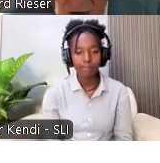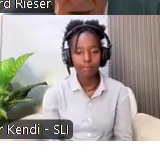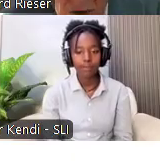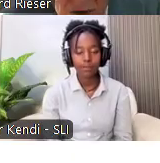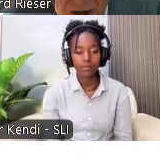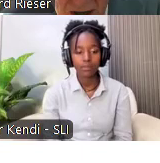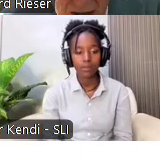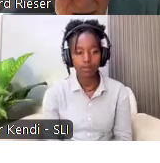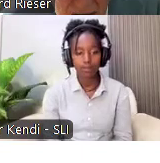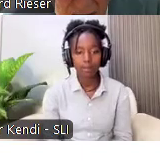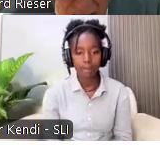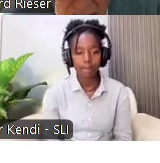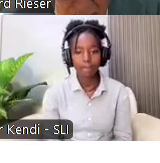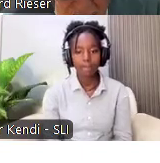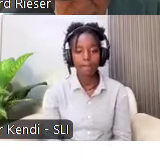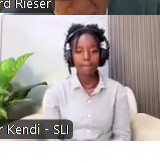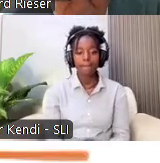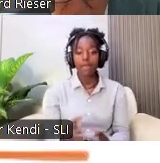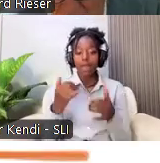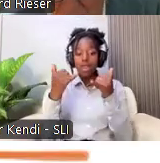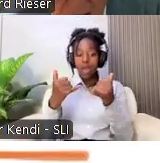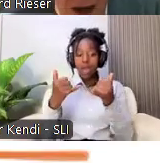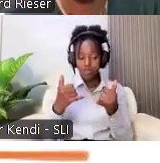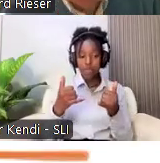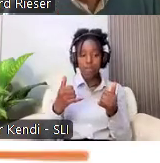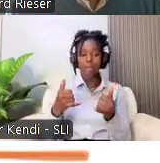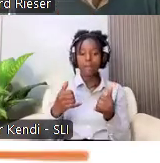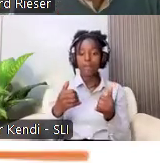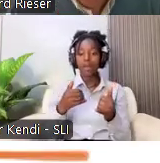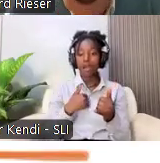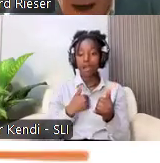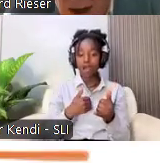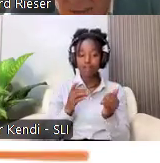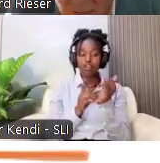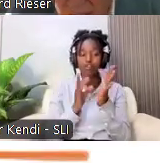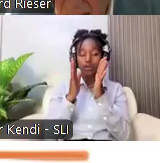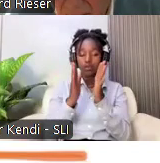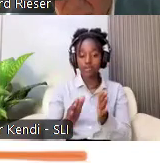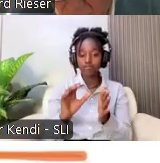So Dr. Sruti runs a centre in